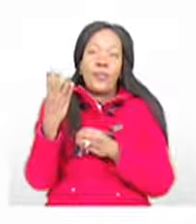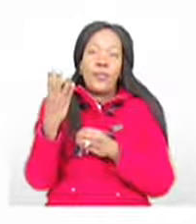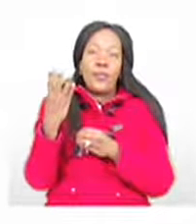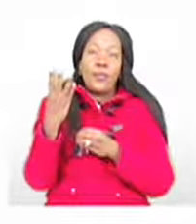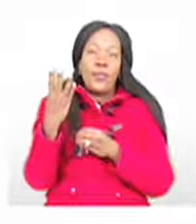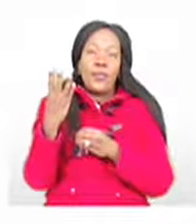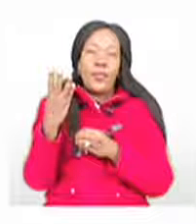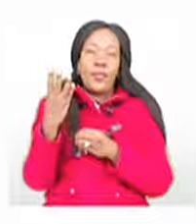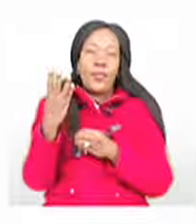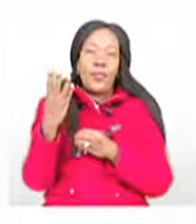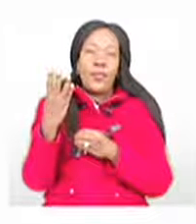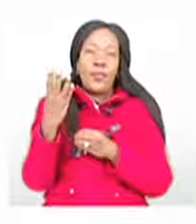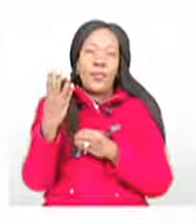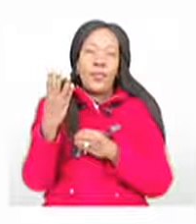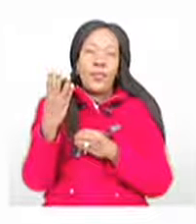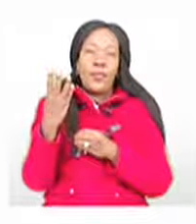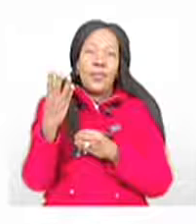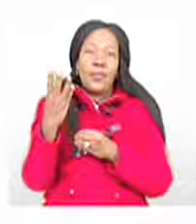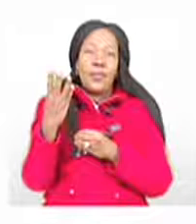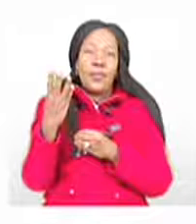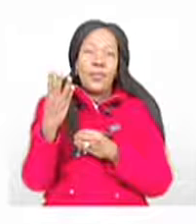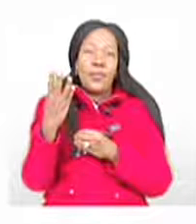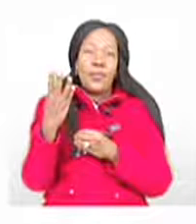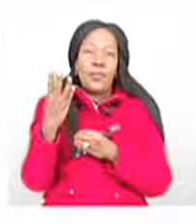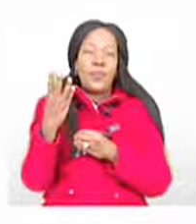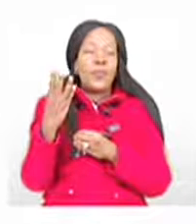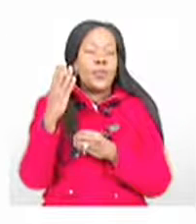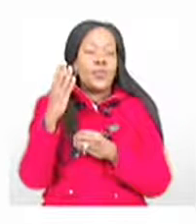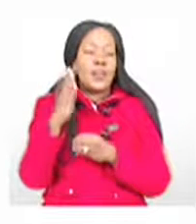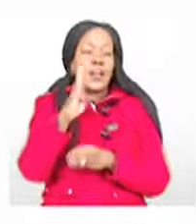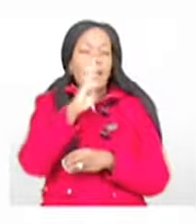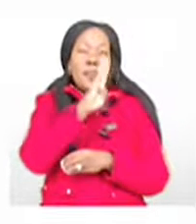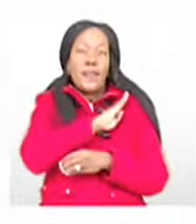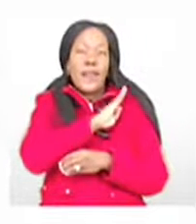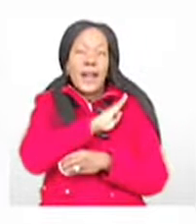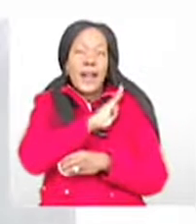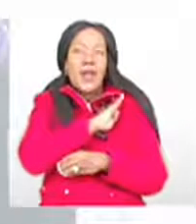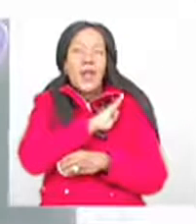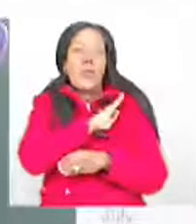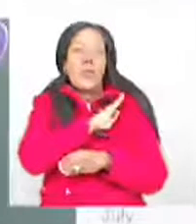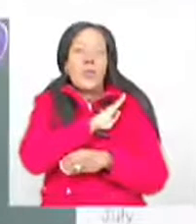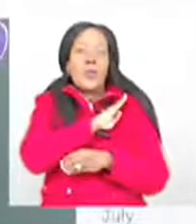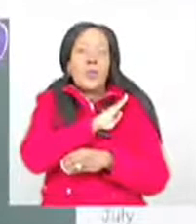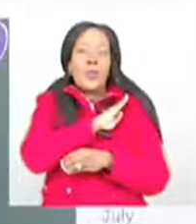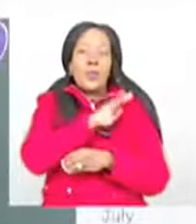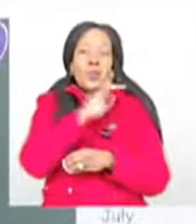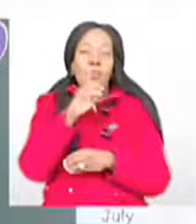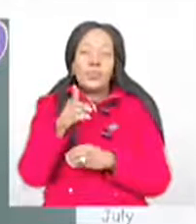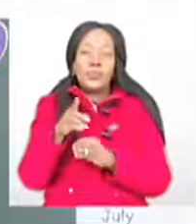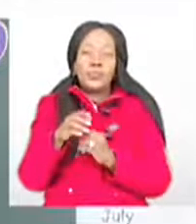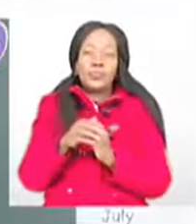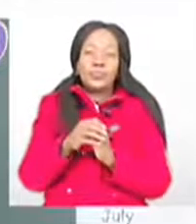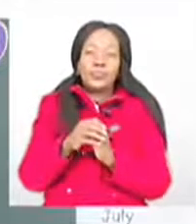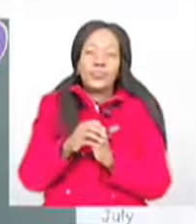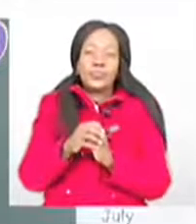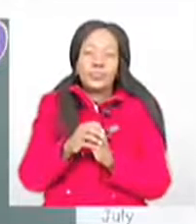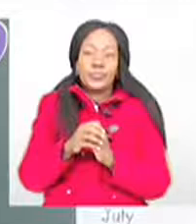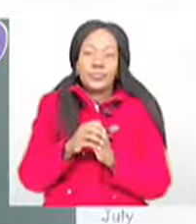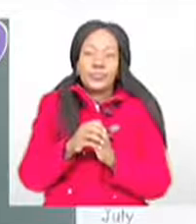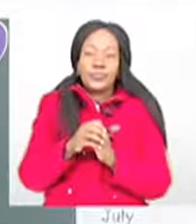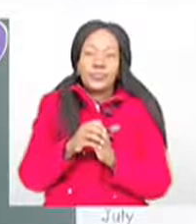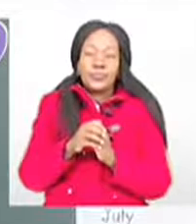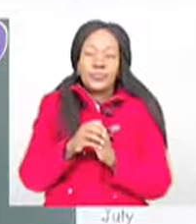number asks us to color in brown. And back to our board once